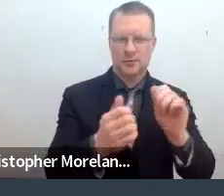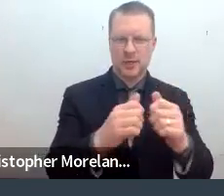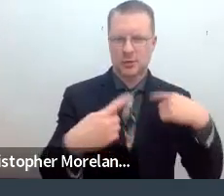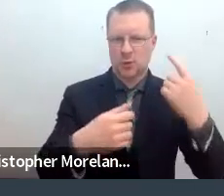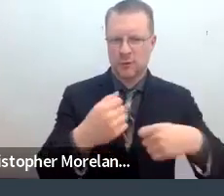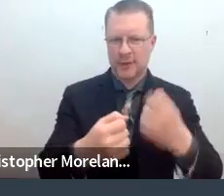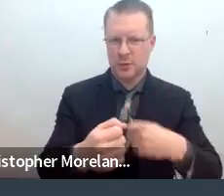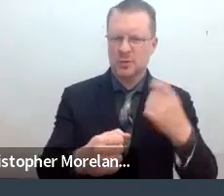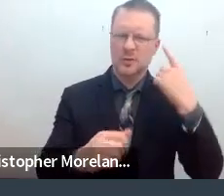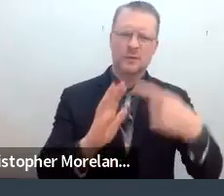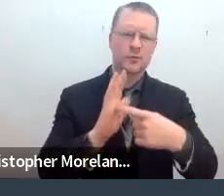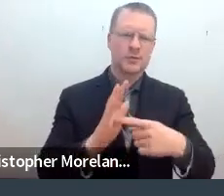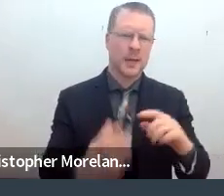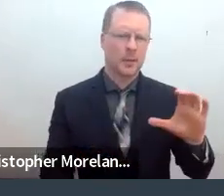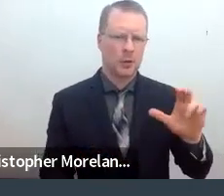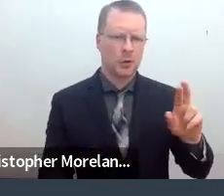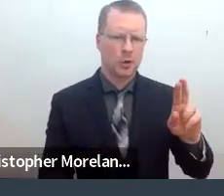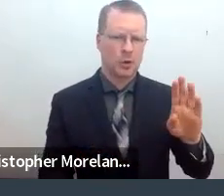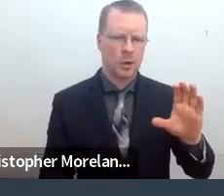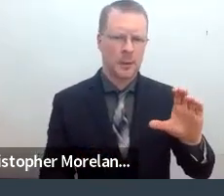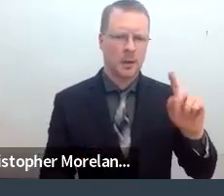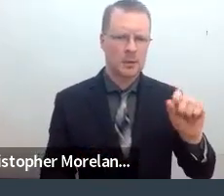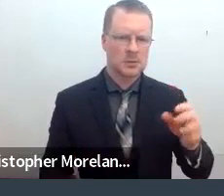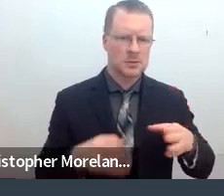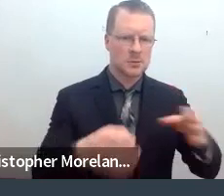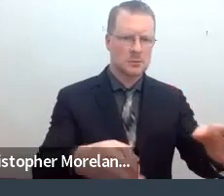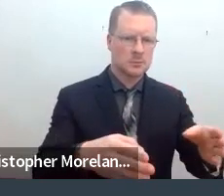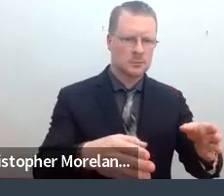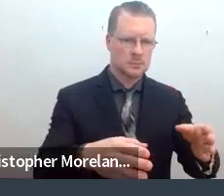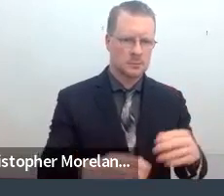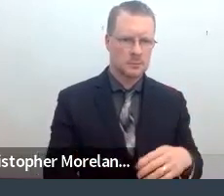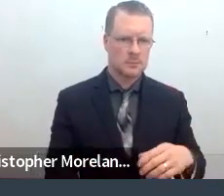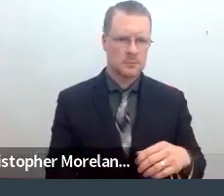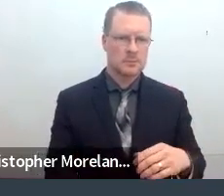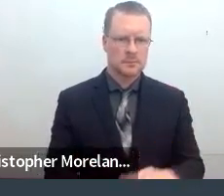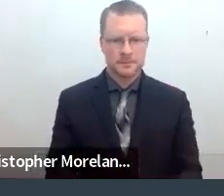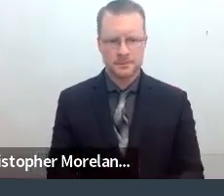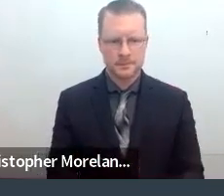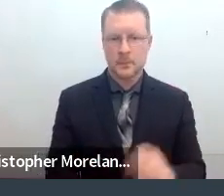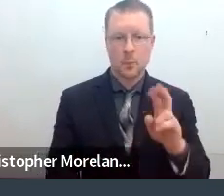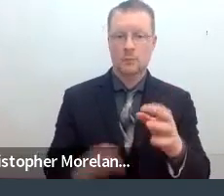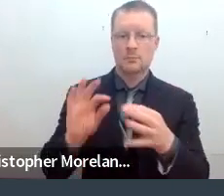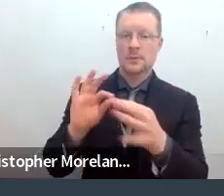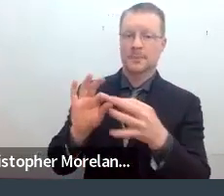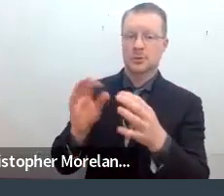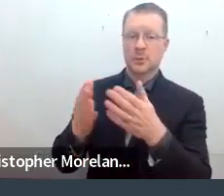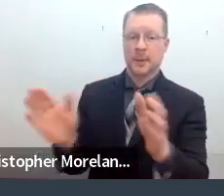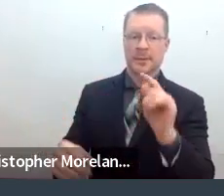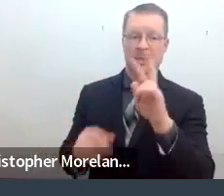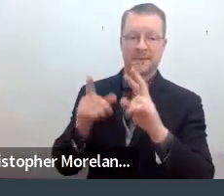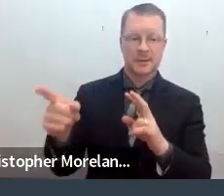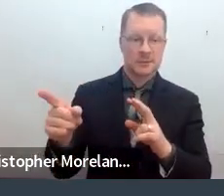recognized within a variety of changes over the last several years. For example, if we talk about curb